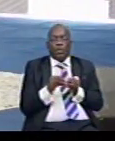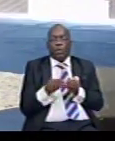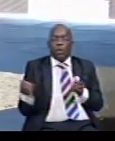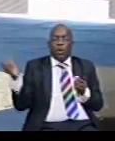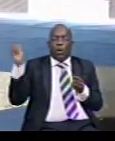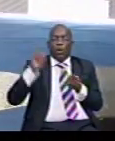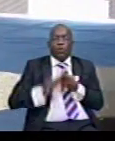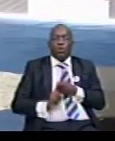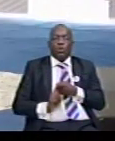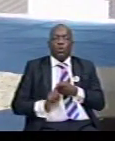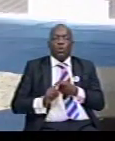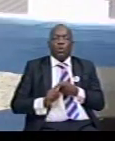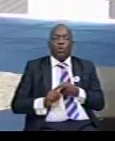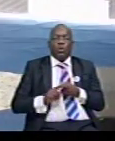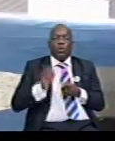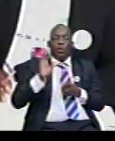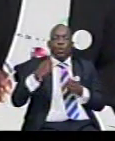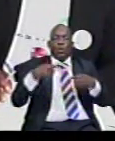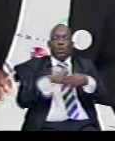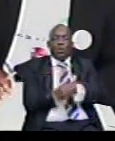thy days, tell me.